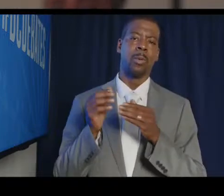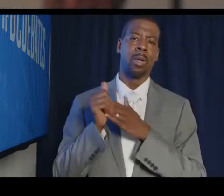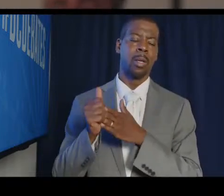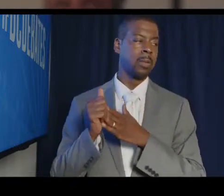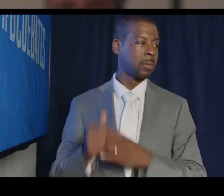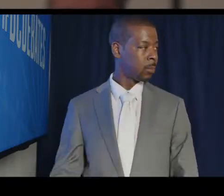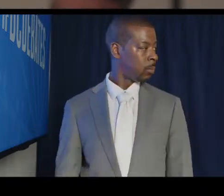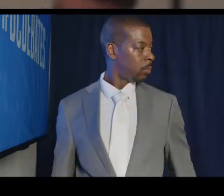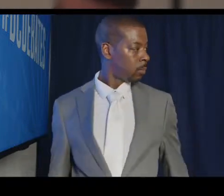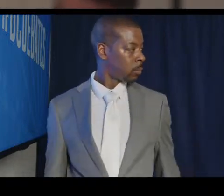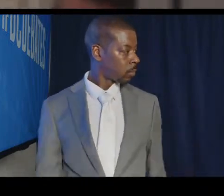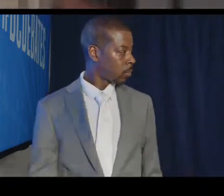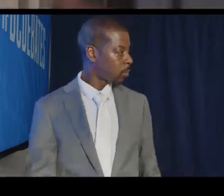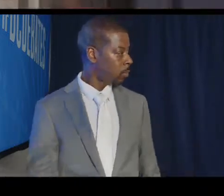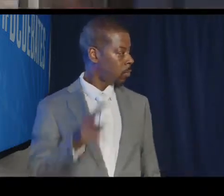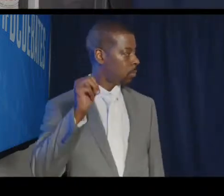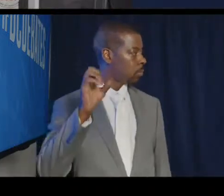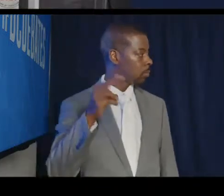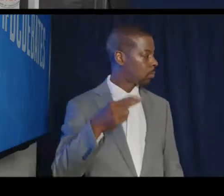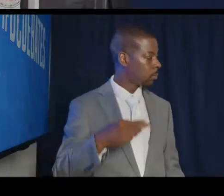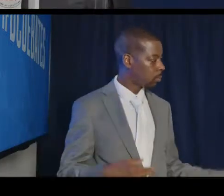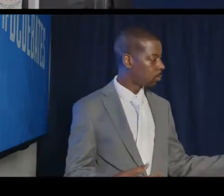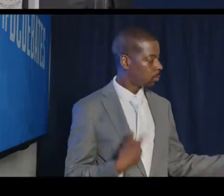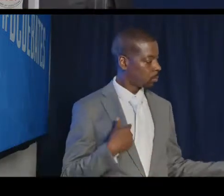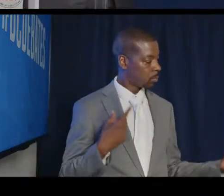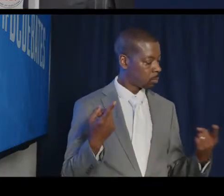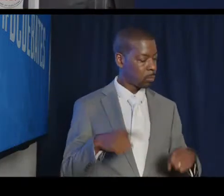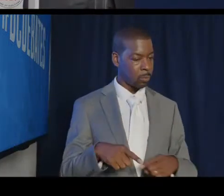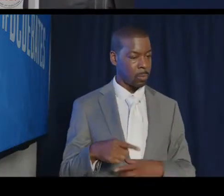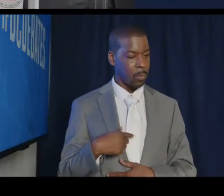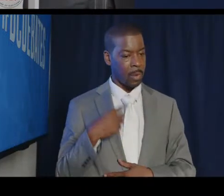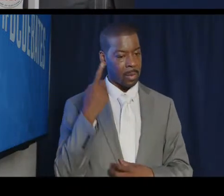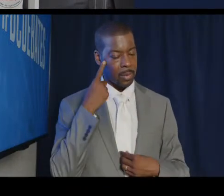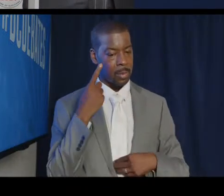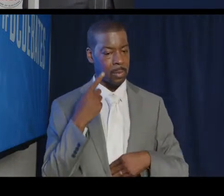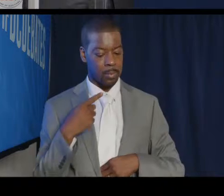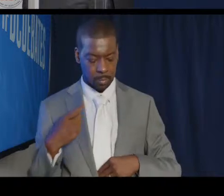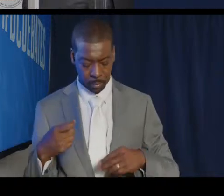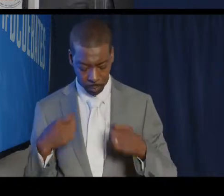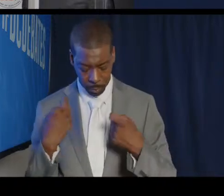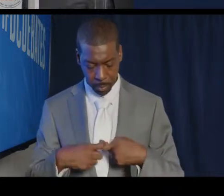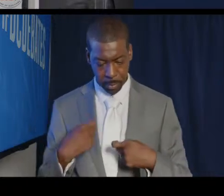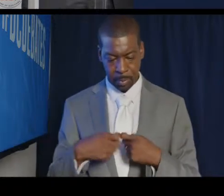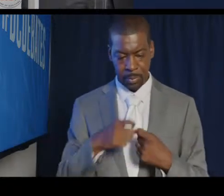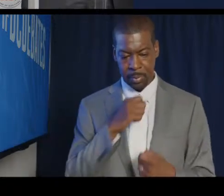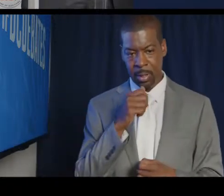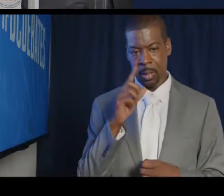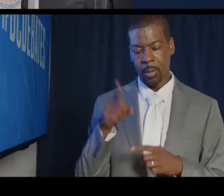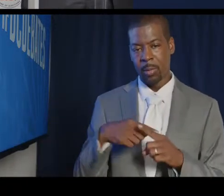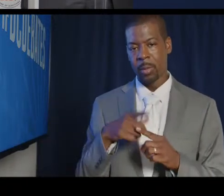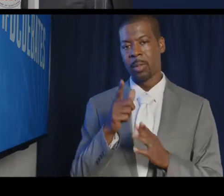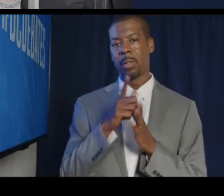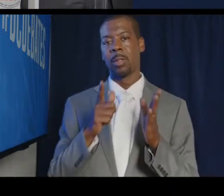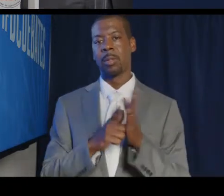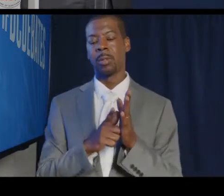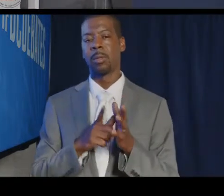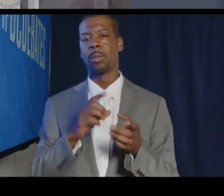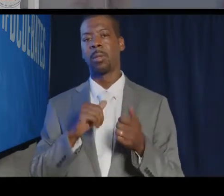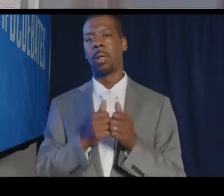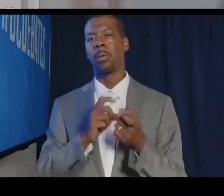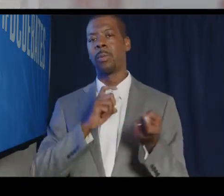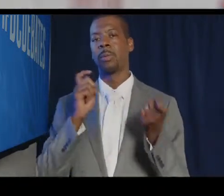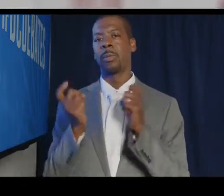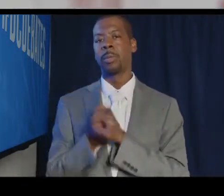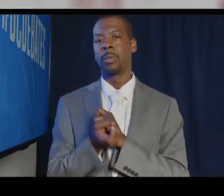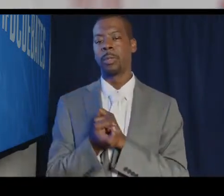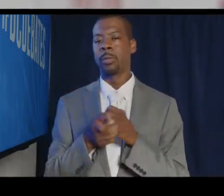please. I agree. I think that the problem is not just about the legislation, right? It's also not just about what we've done to change the way our streets and the way our